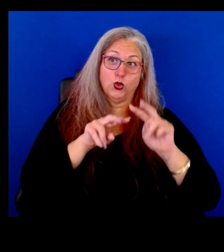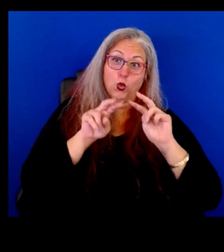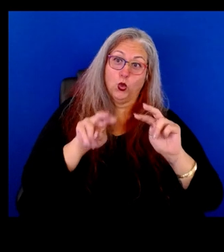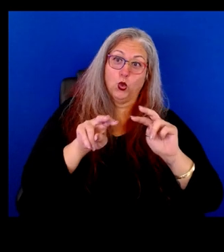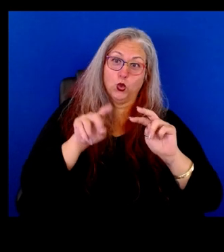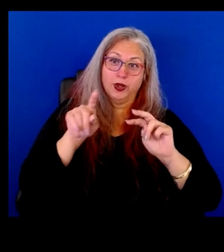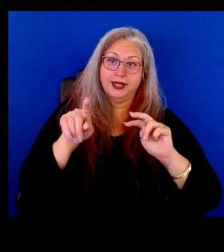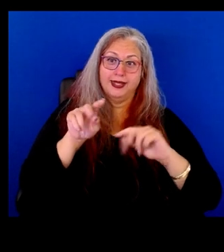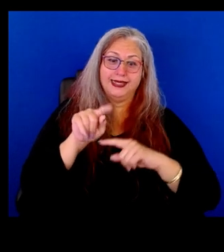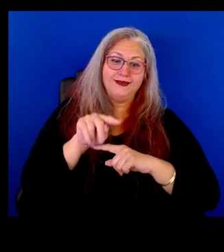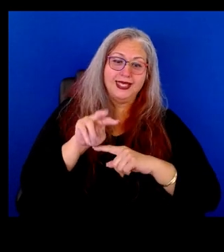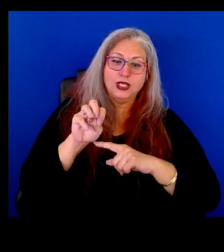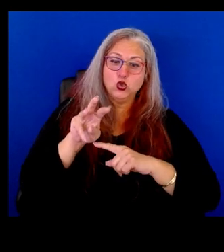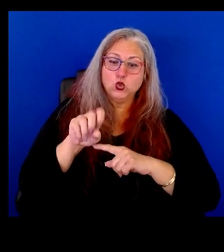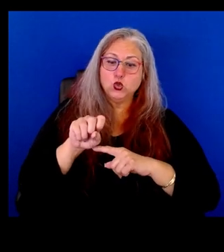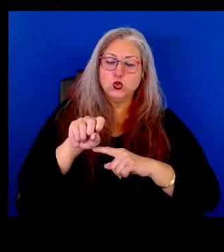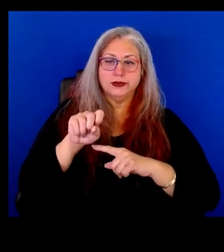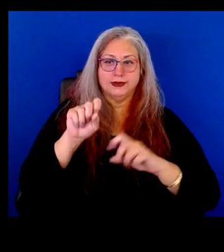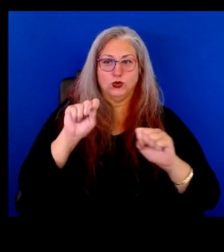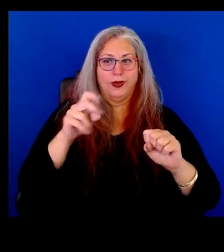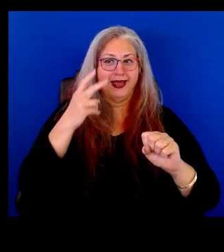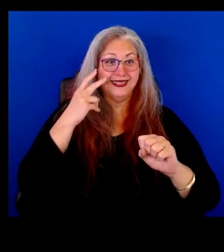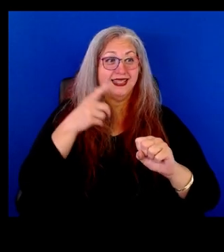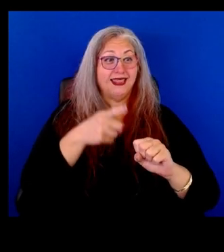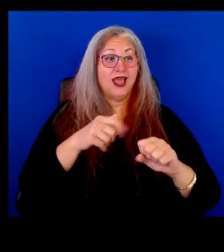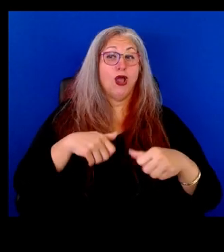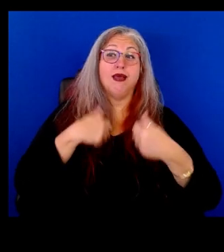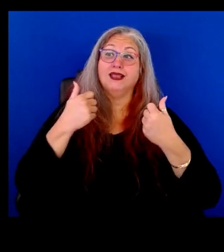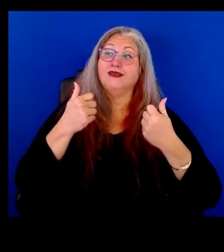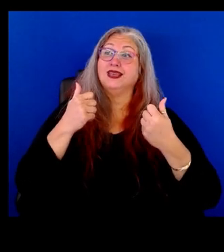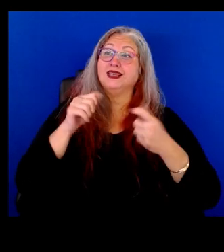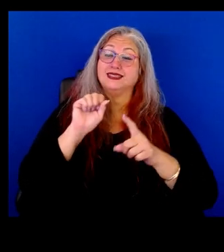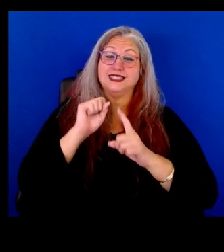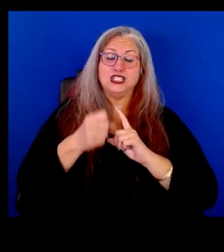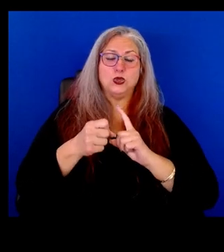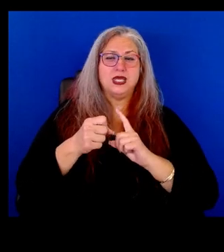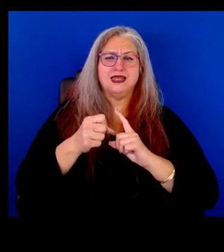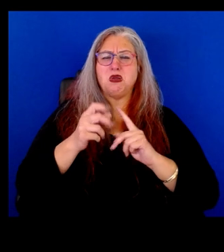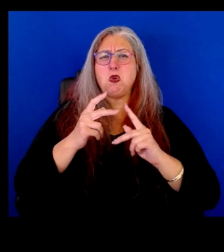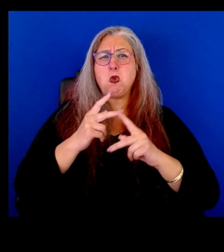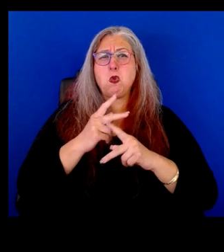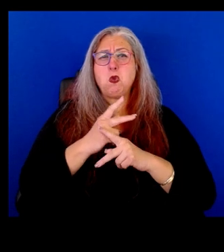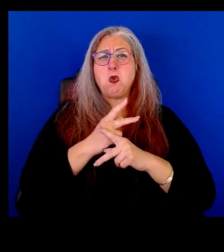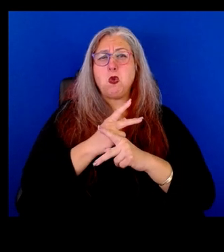looking at the TV news, we know that the living conditions are